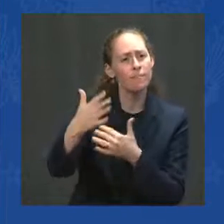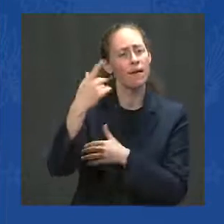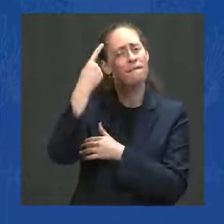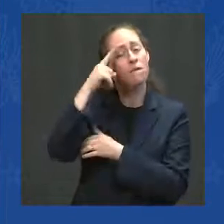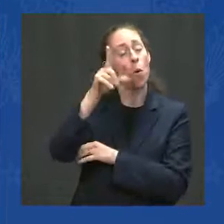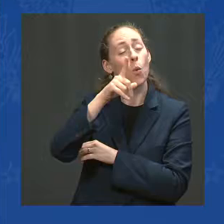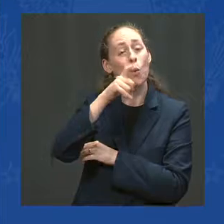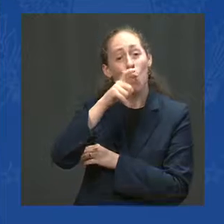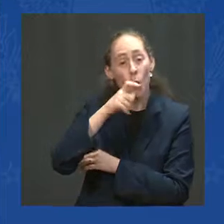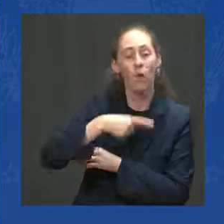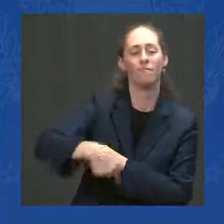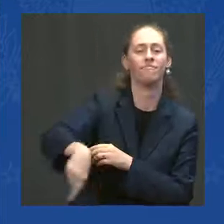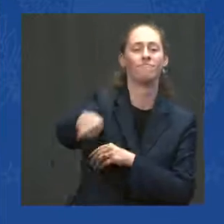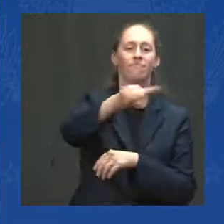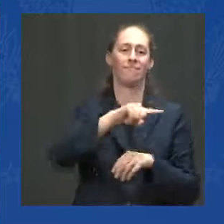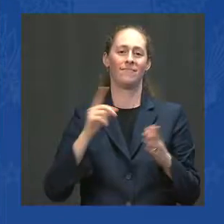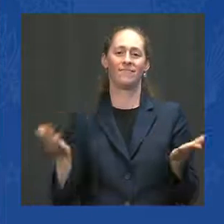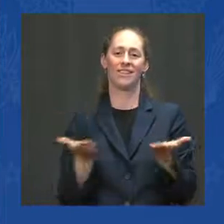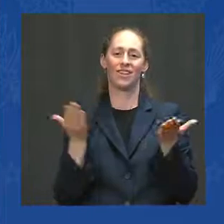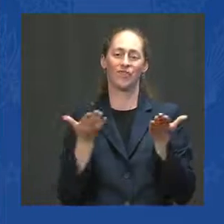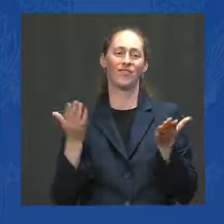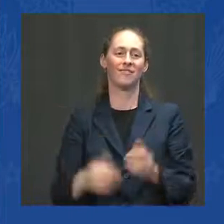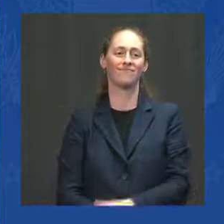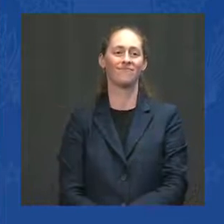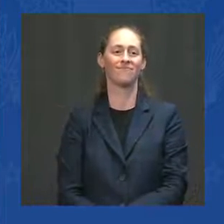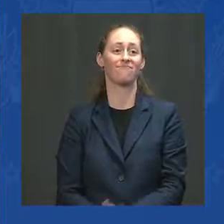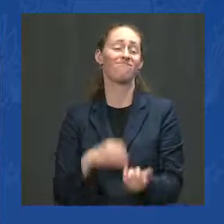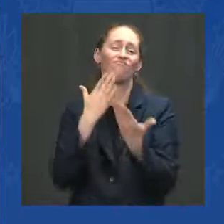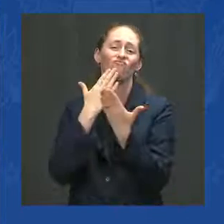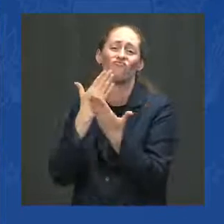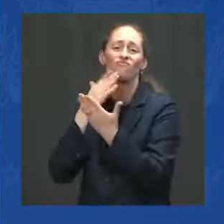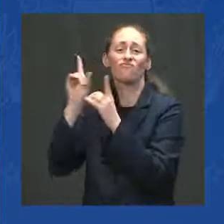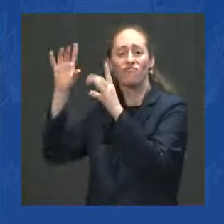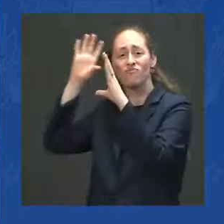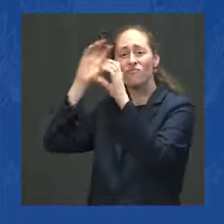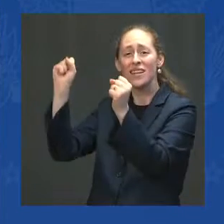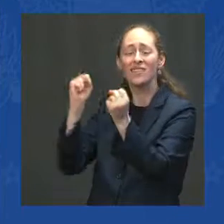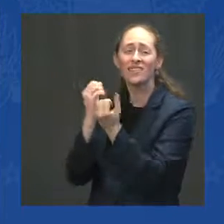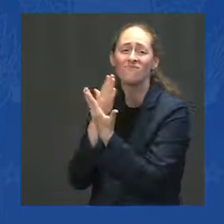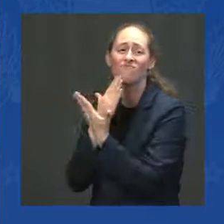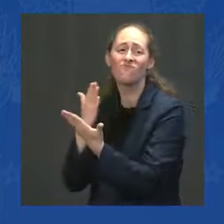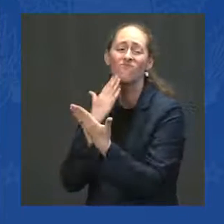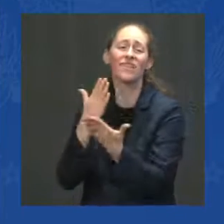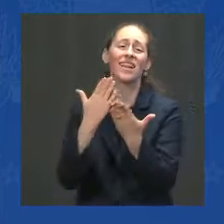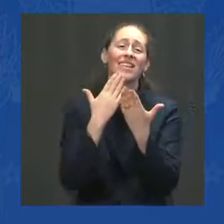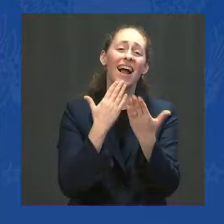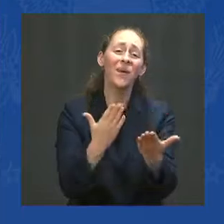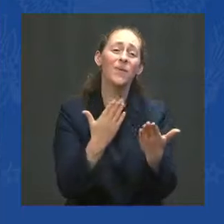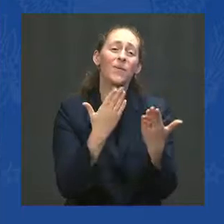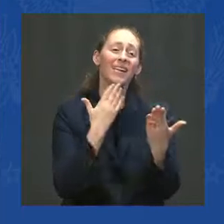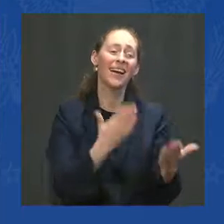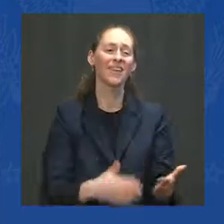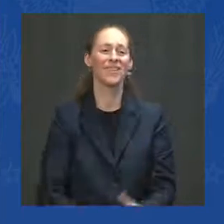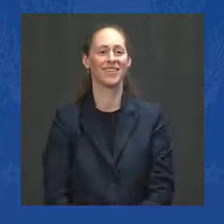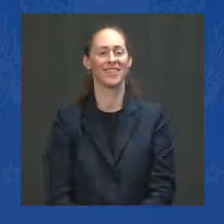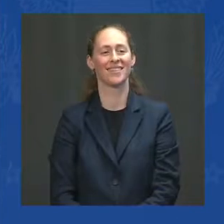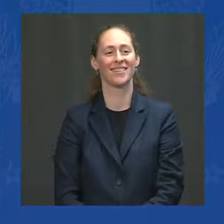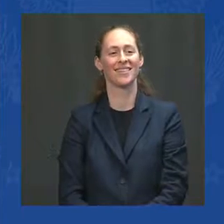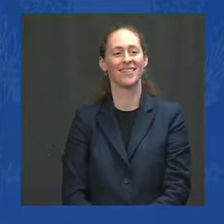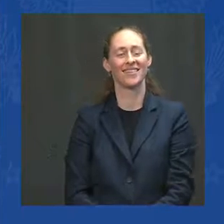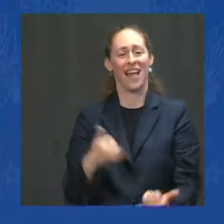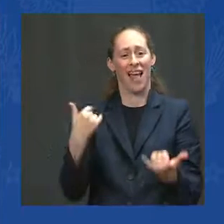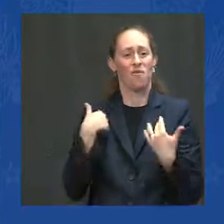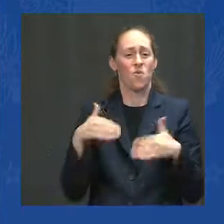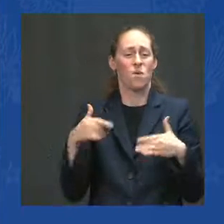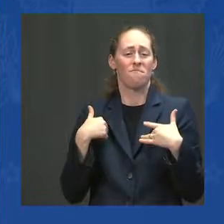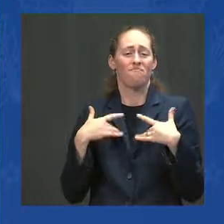people. So thank you, Mr. President. Thank you, thank you. And now it is my great honor to introduce